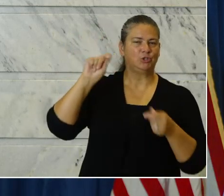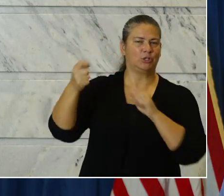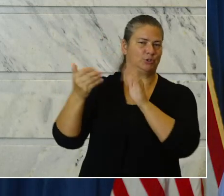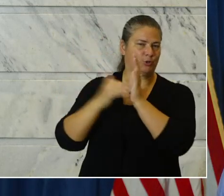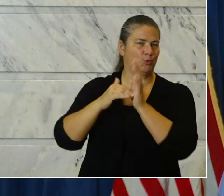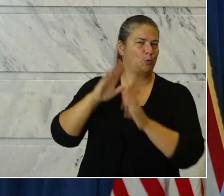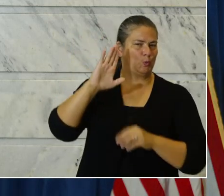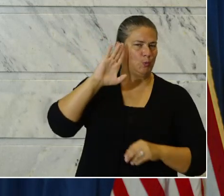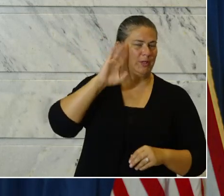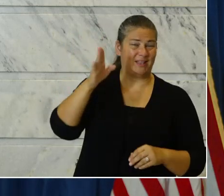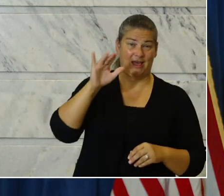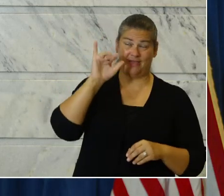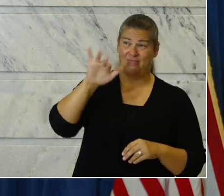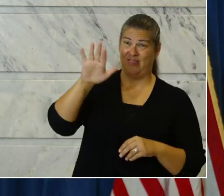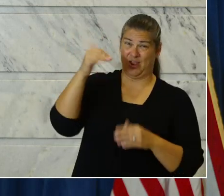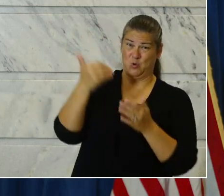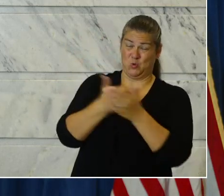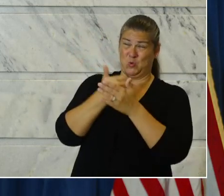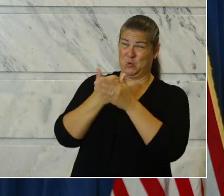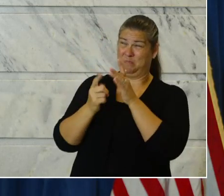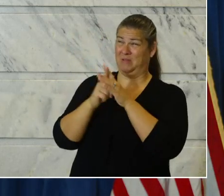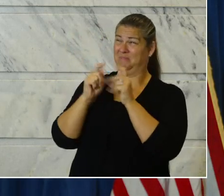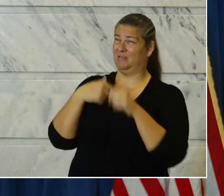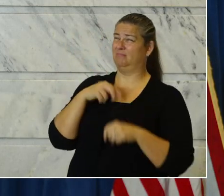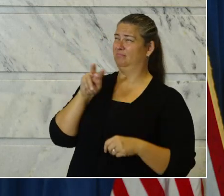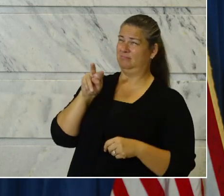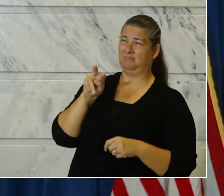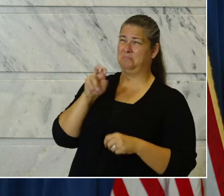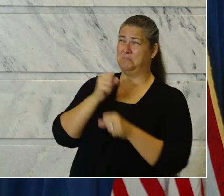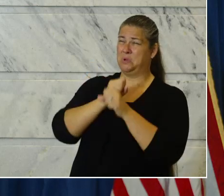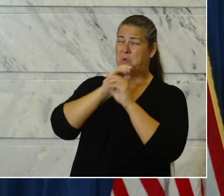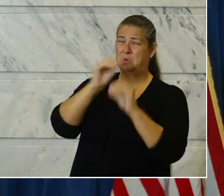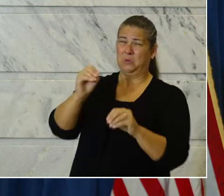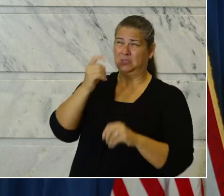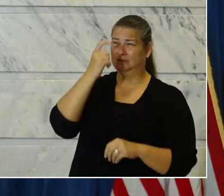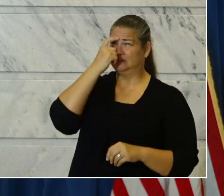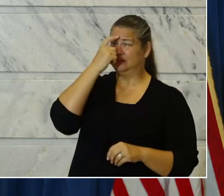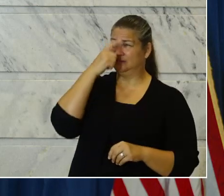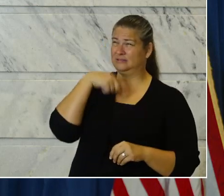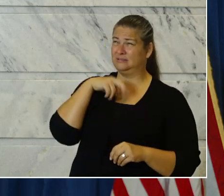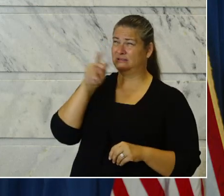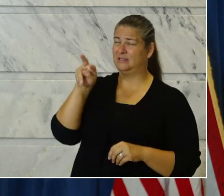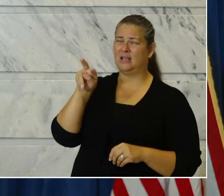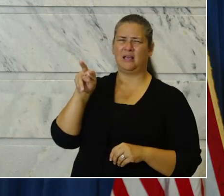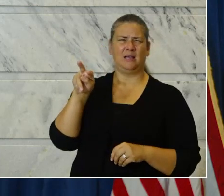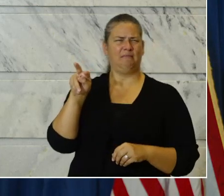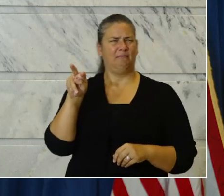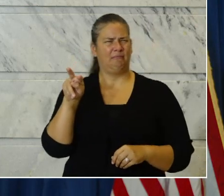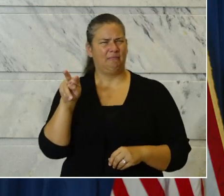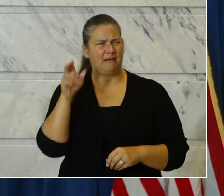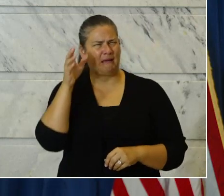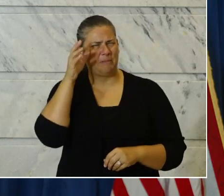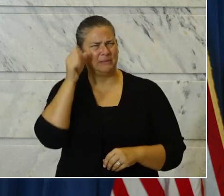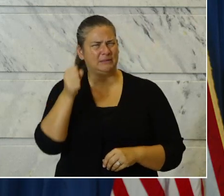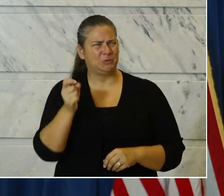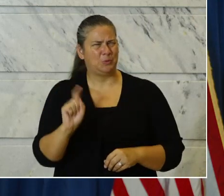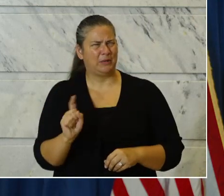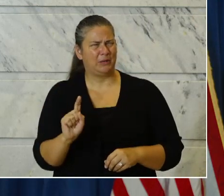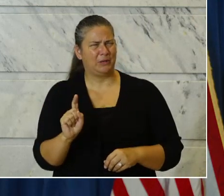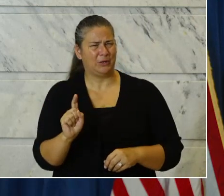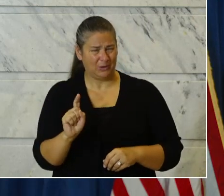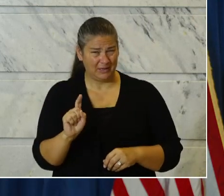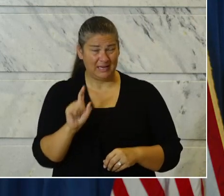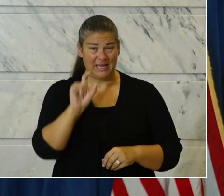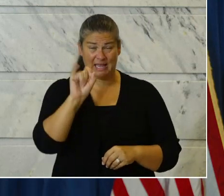doesn't make any sense at all. Let's make sure we're doing the right thing. And I mean, come on, it's common sense. If you've been